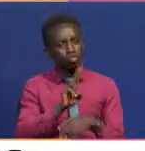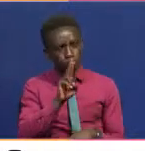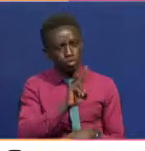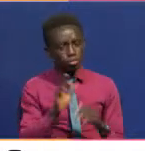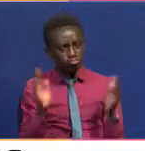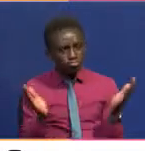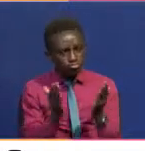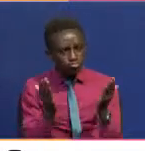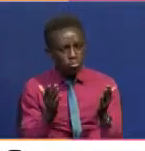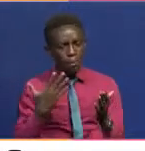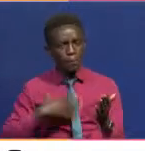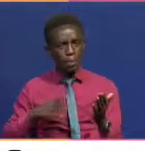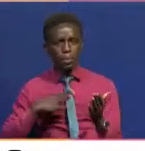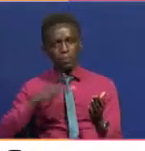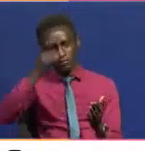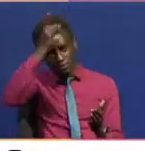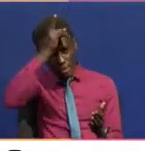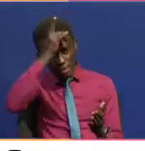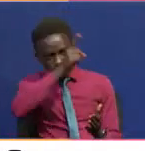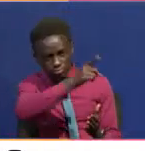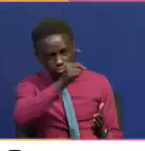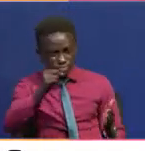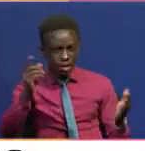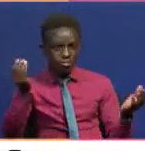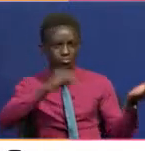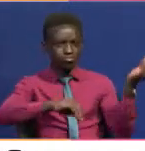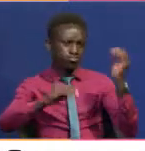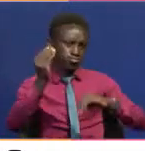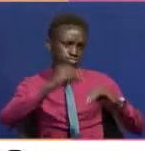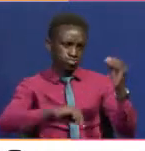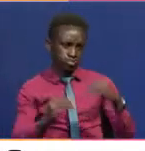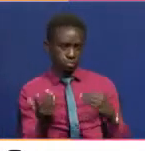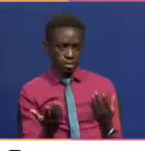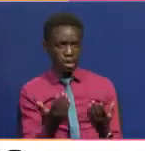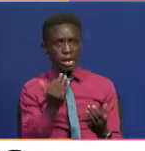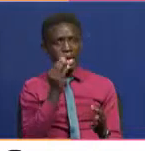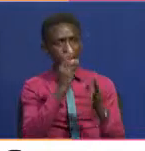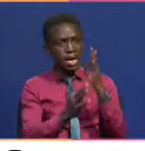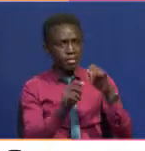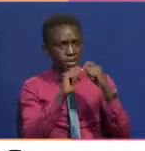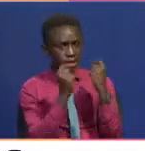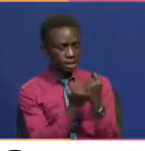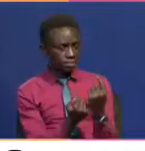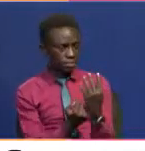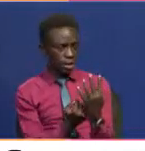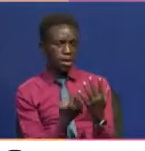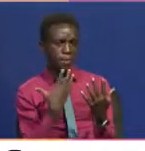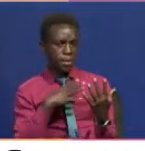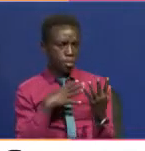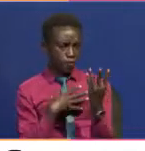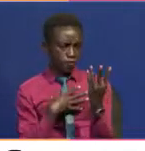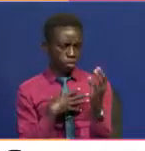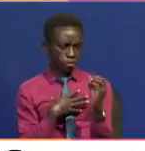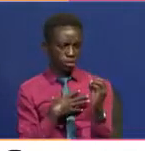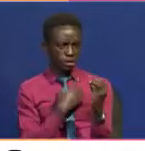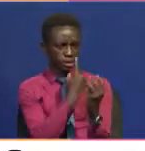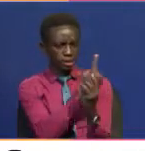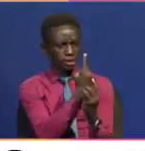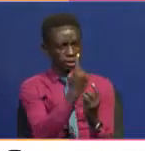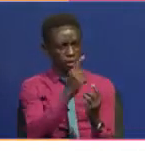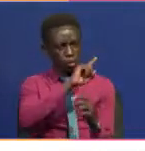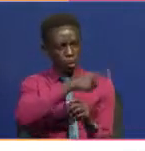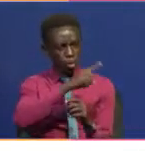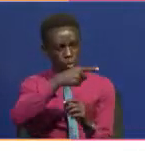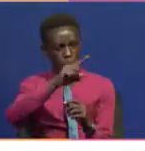mashinani to fundraise. So if a team can, have 40 people each contributing 1,000, they'll be able